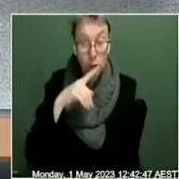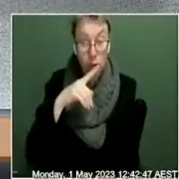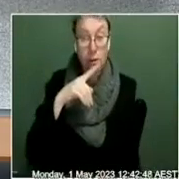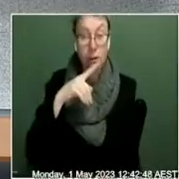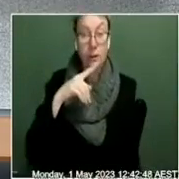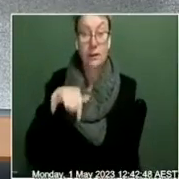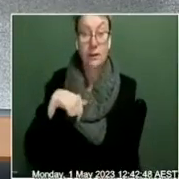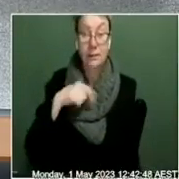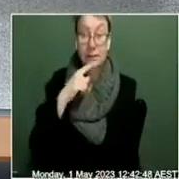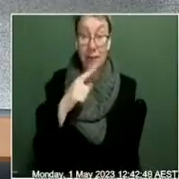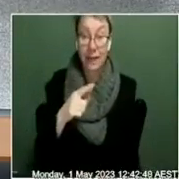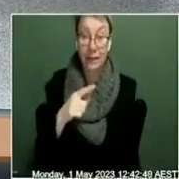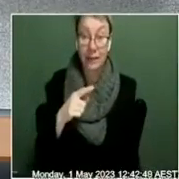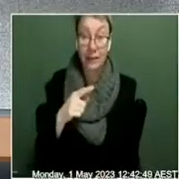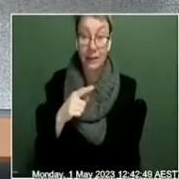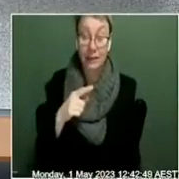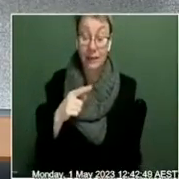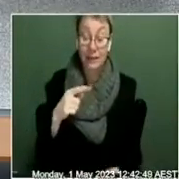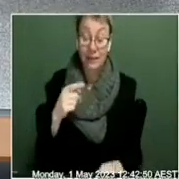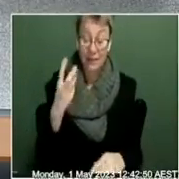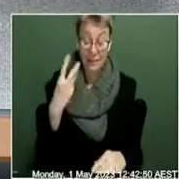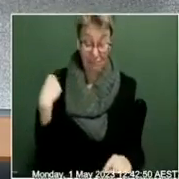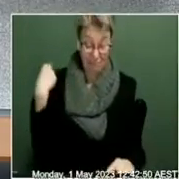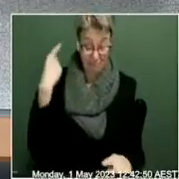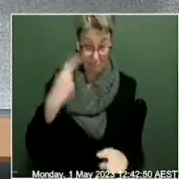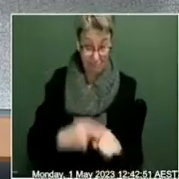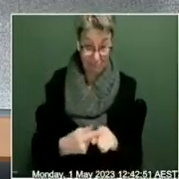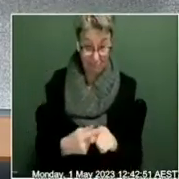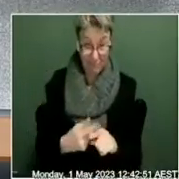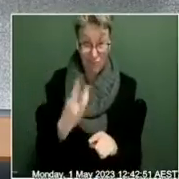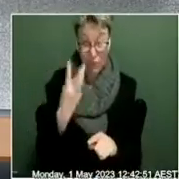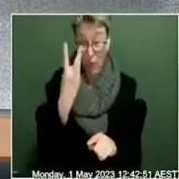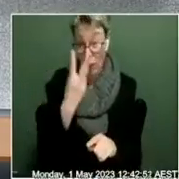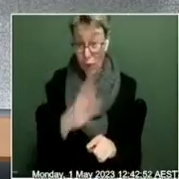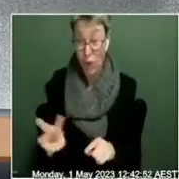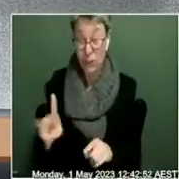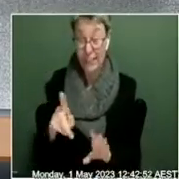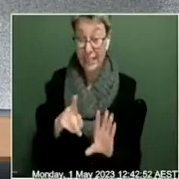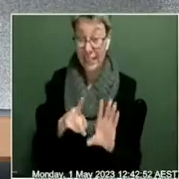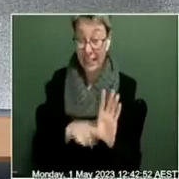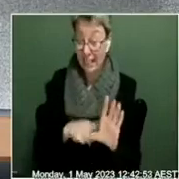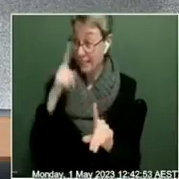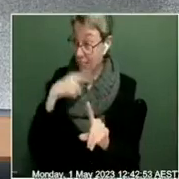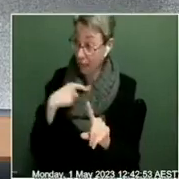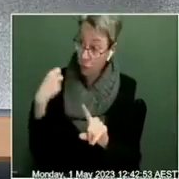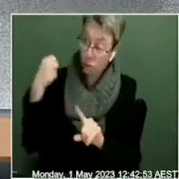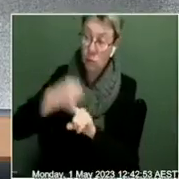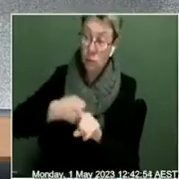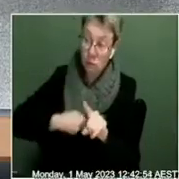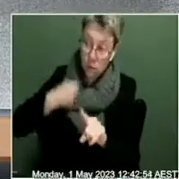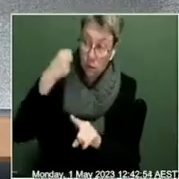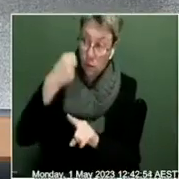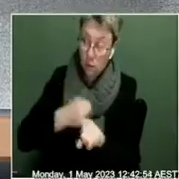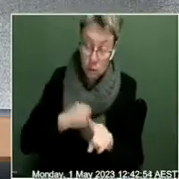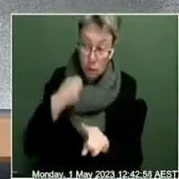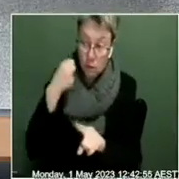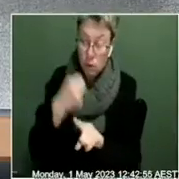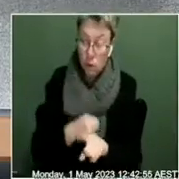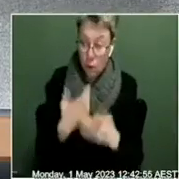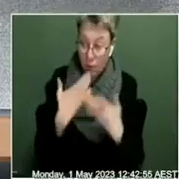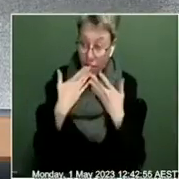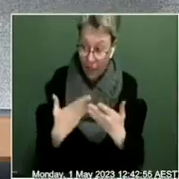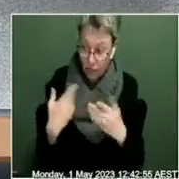reforms. So just, I guess, in closing, just acknowledging how much deep listening that